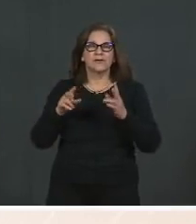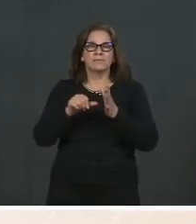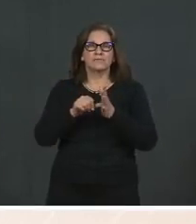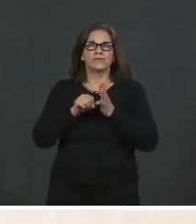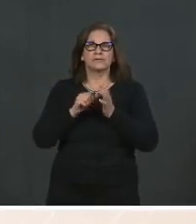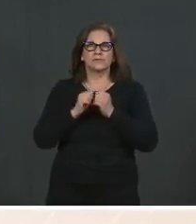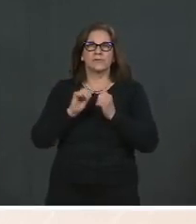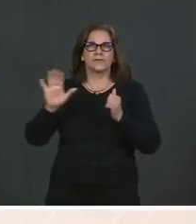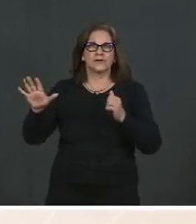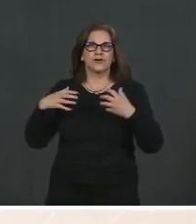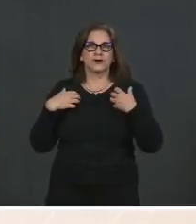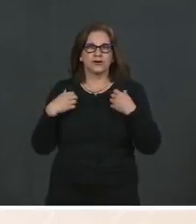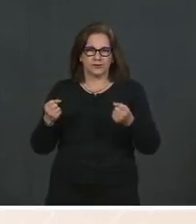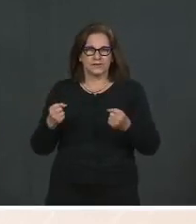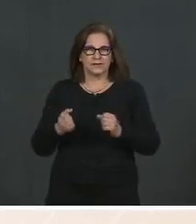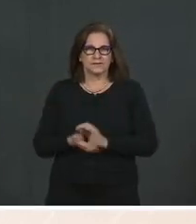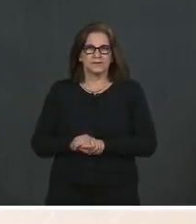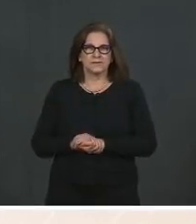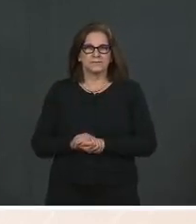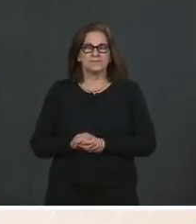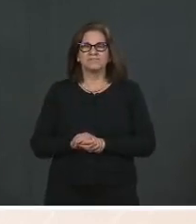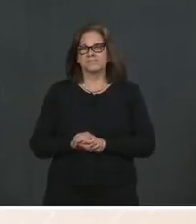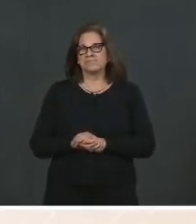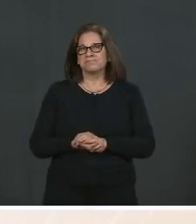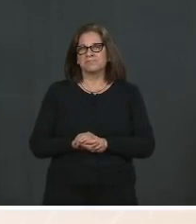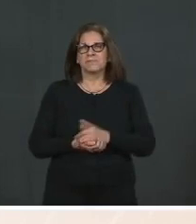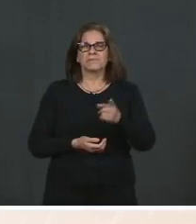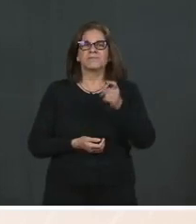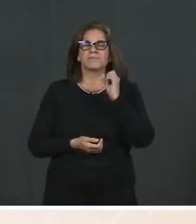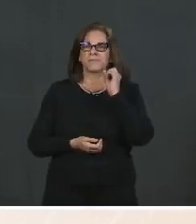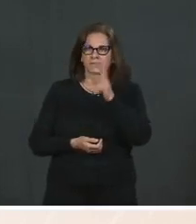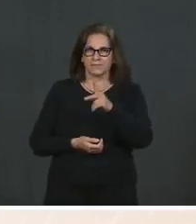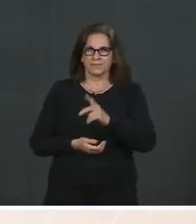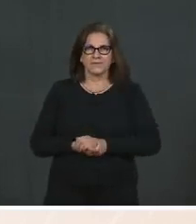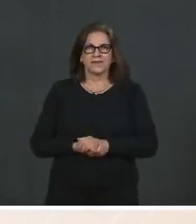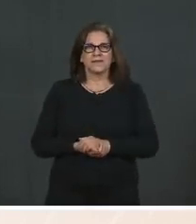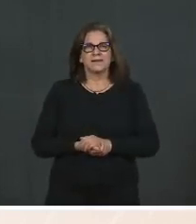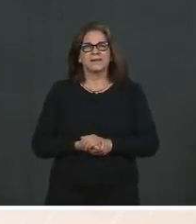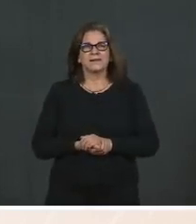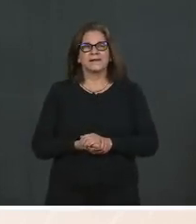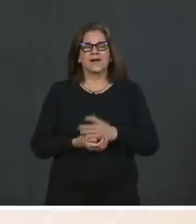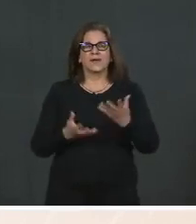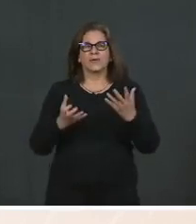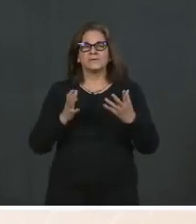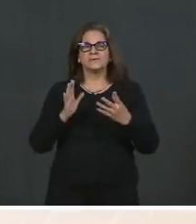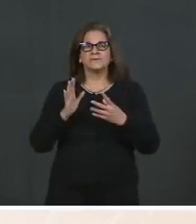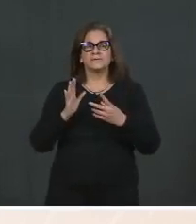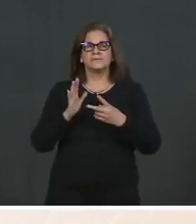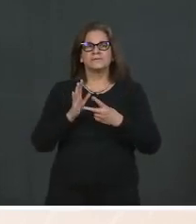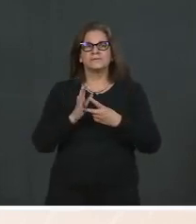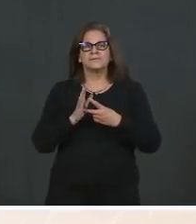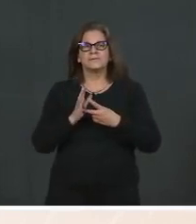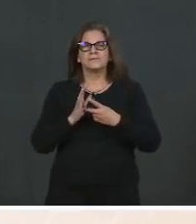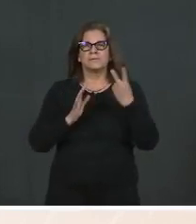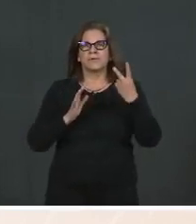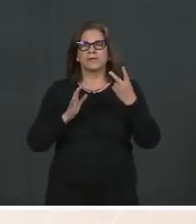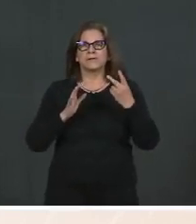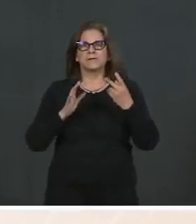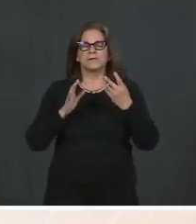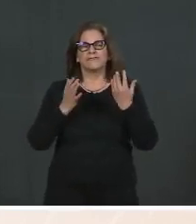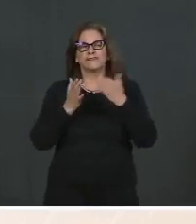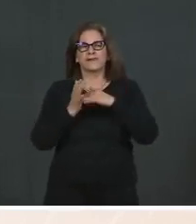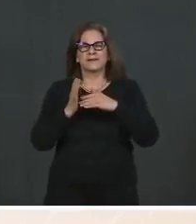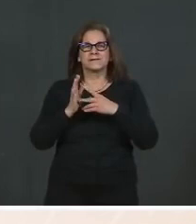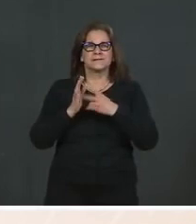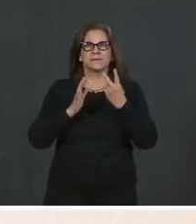continues to believe that. You said it redoubled his commitment to advancing racial justice in this country. He also committed to creating this National